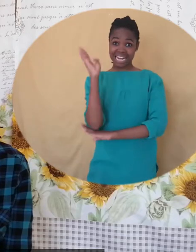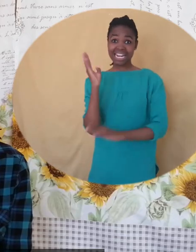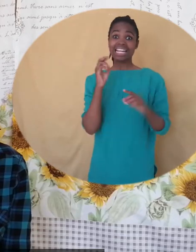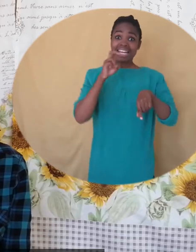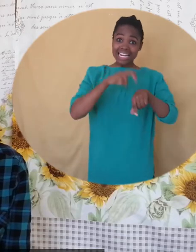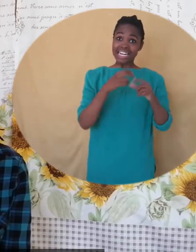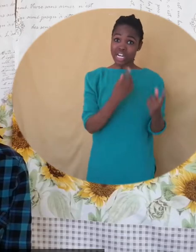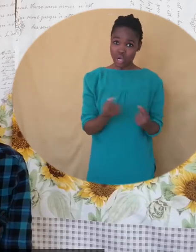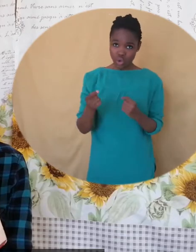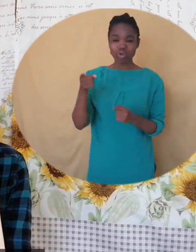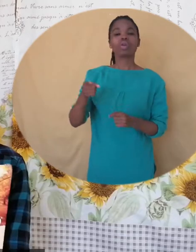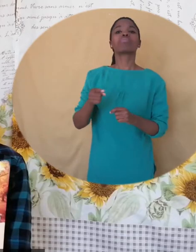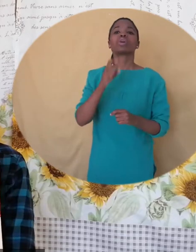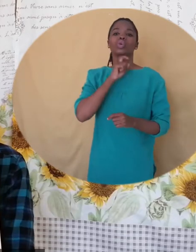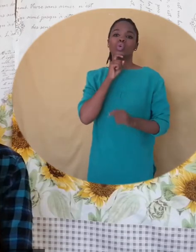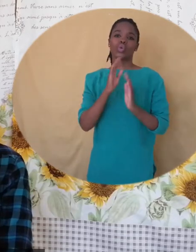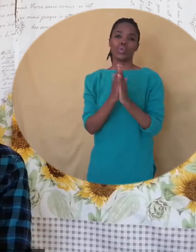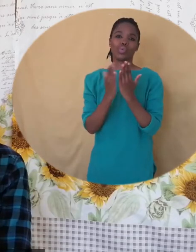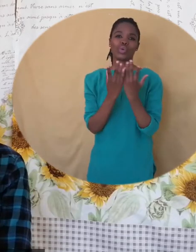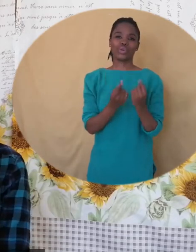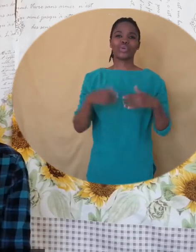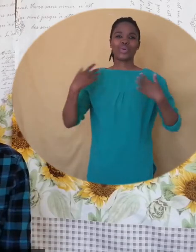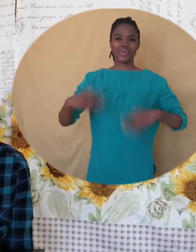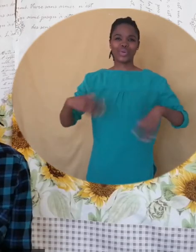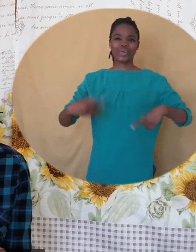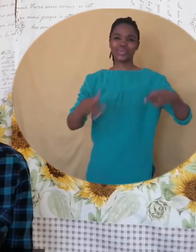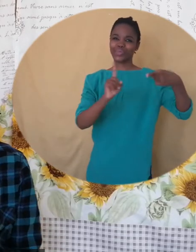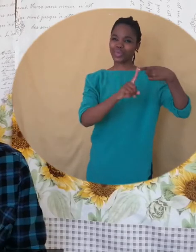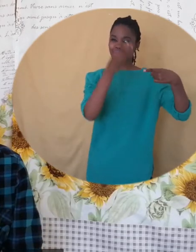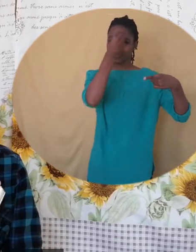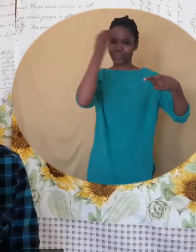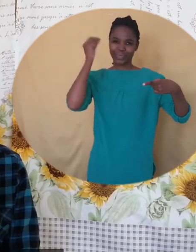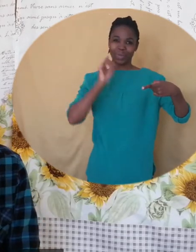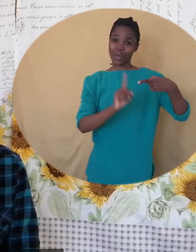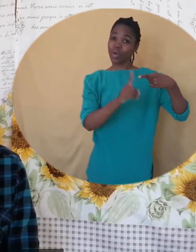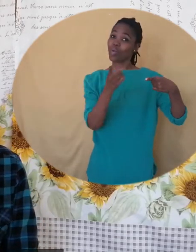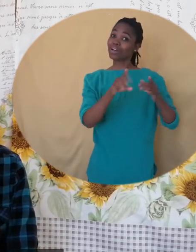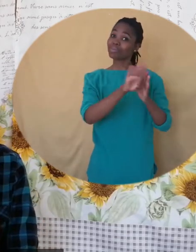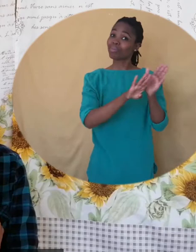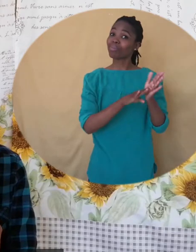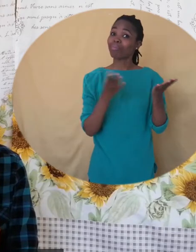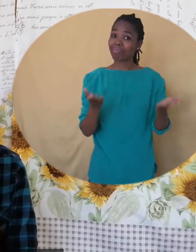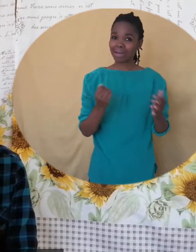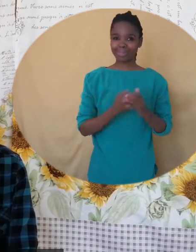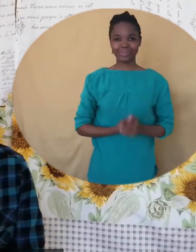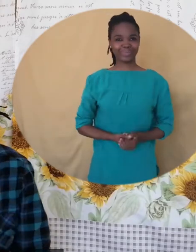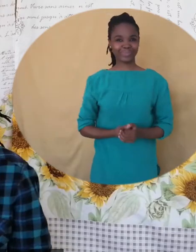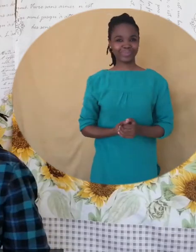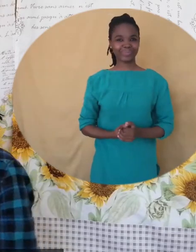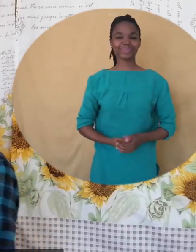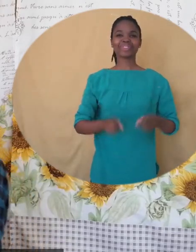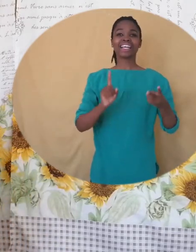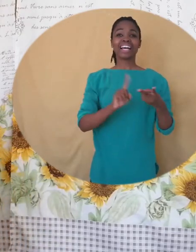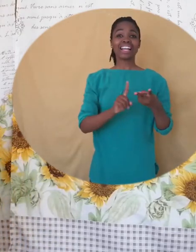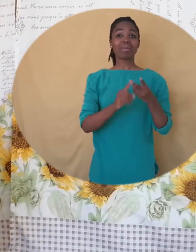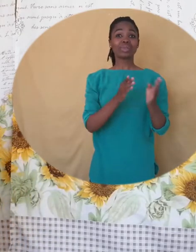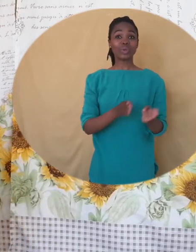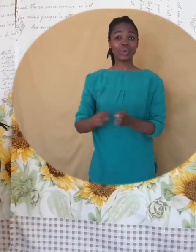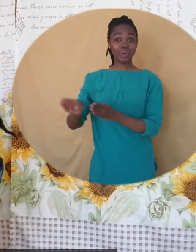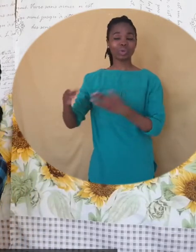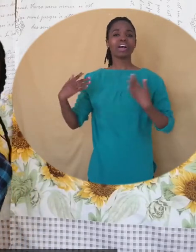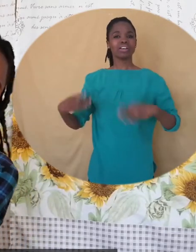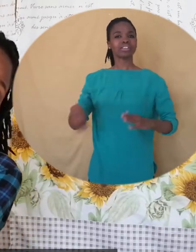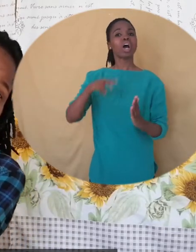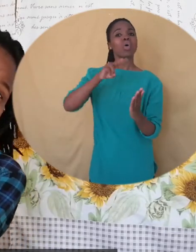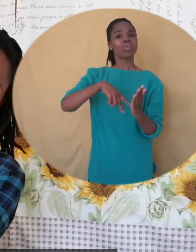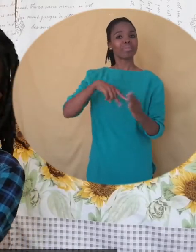the day at that time. This is my go-to book, man. So number one on my book list is the Bible.